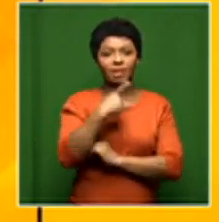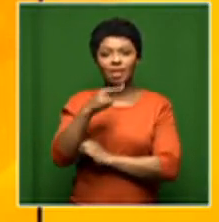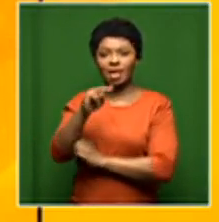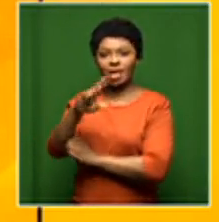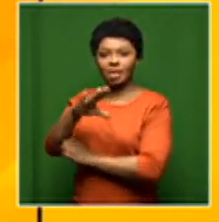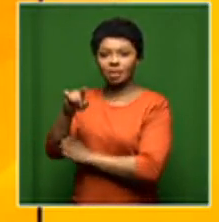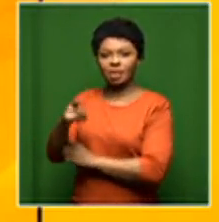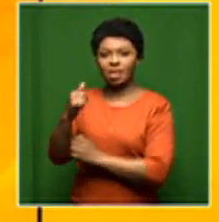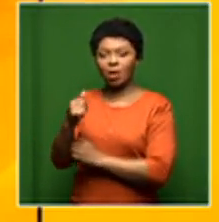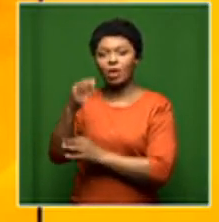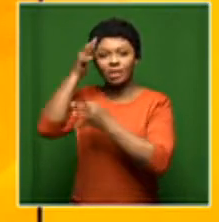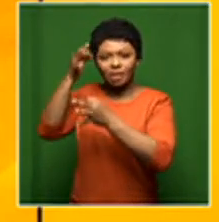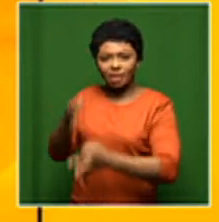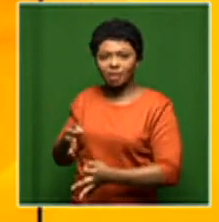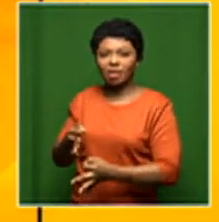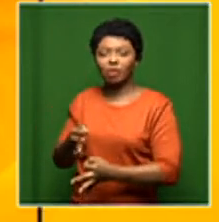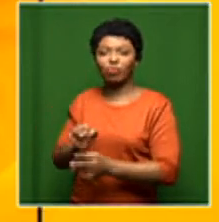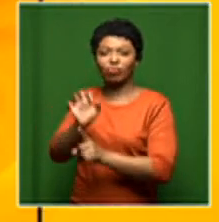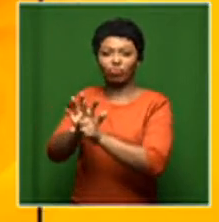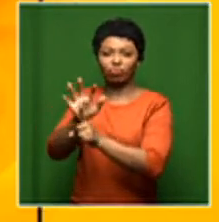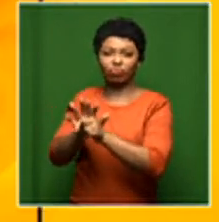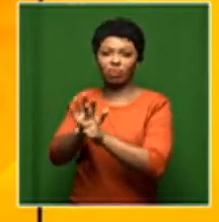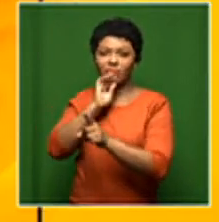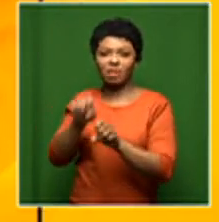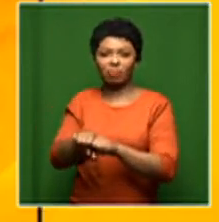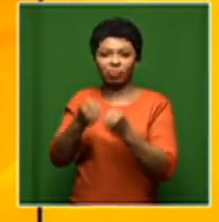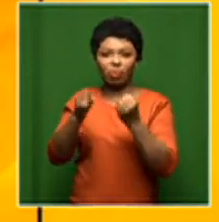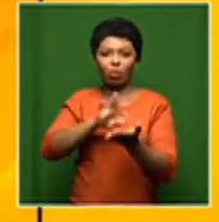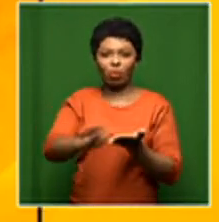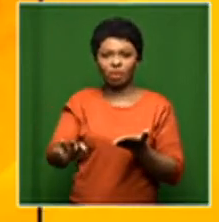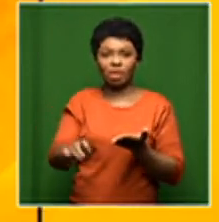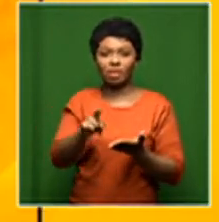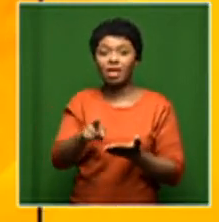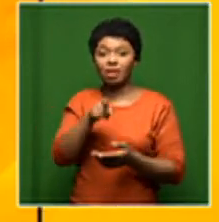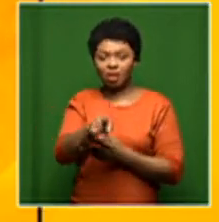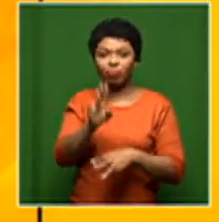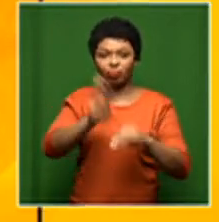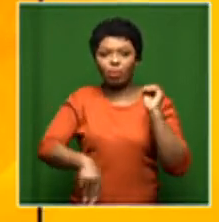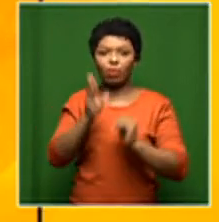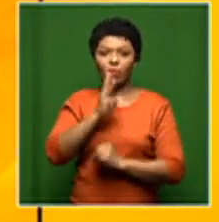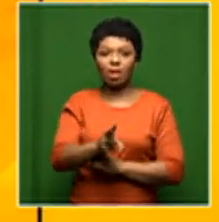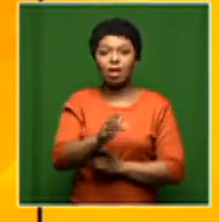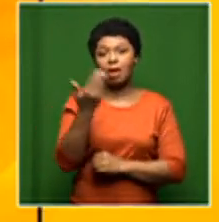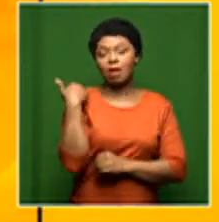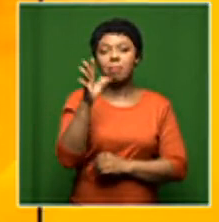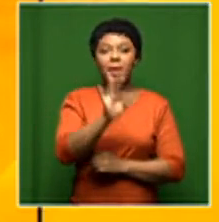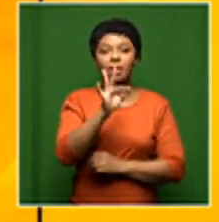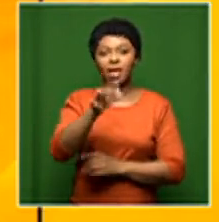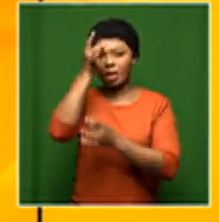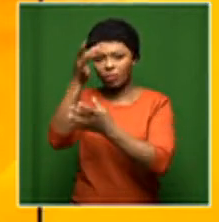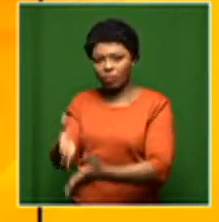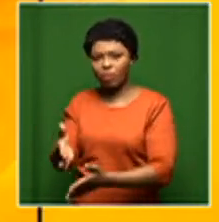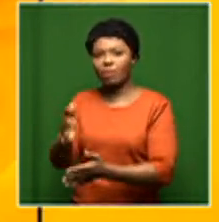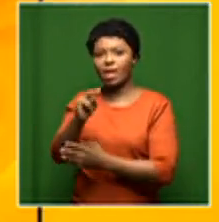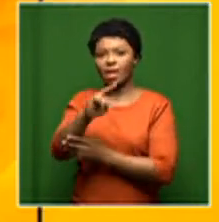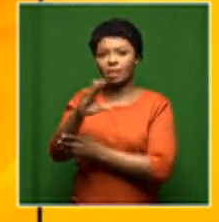to sever ties is a breach of contract and will be interdicted. On Monday, the ANC informed the PA it was